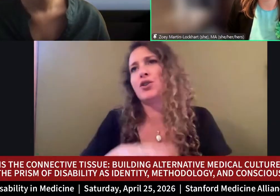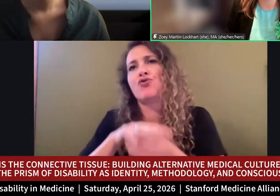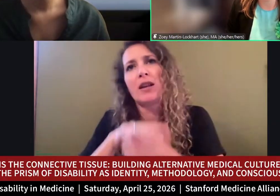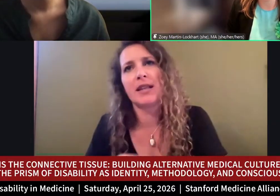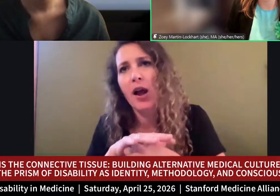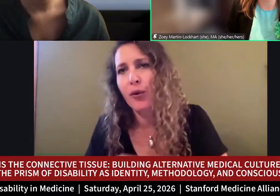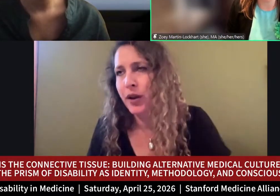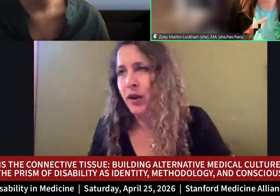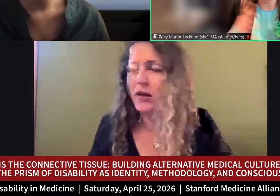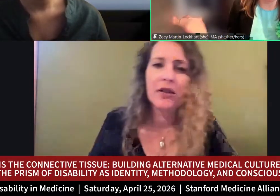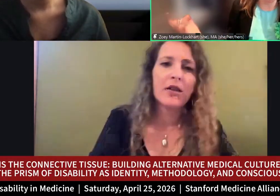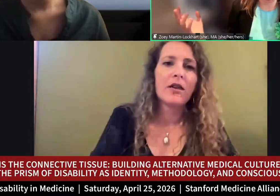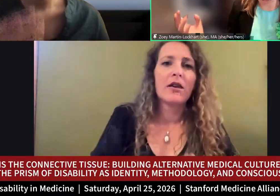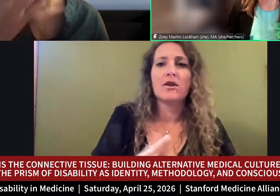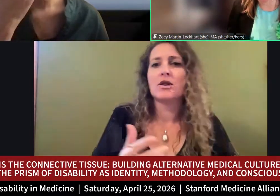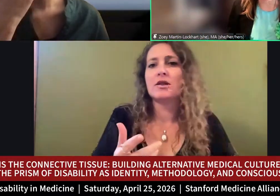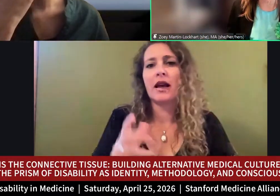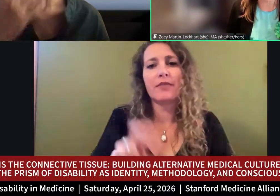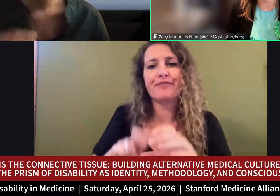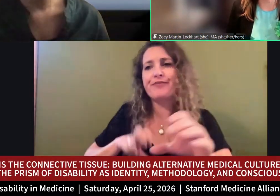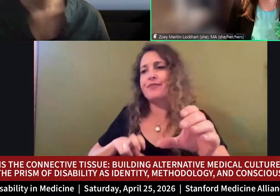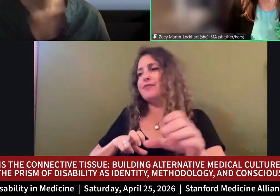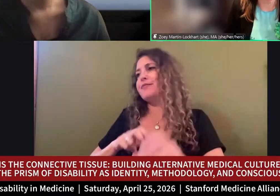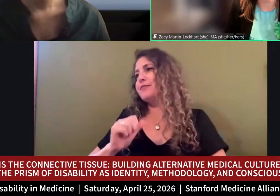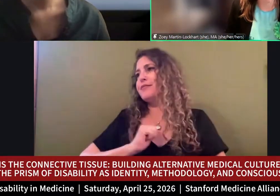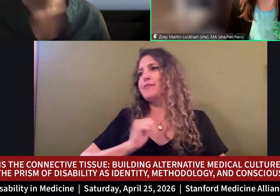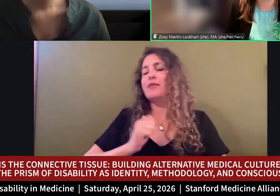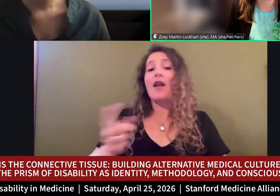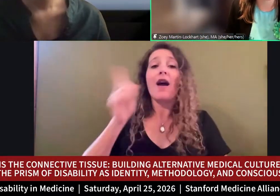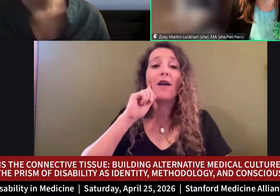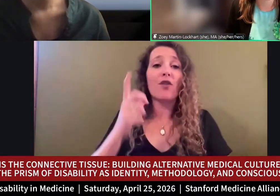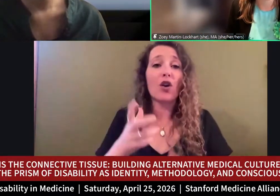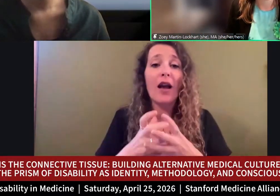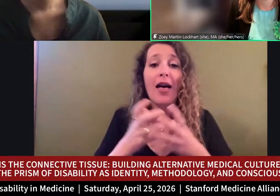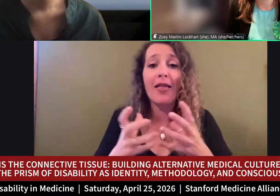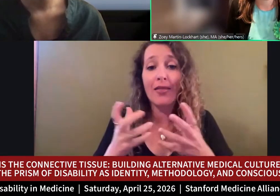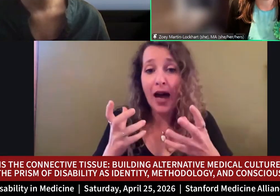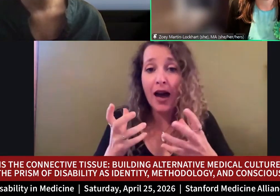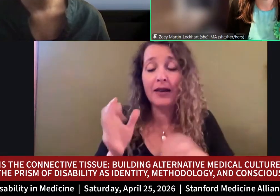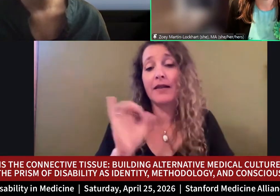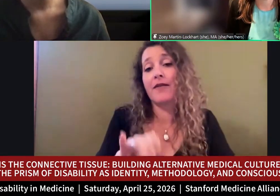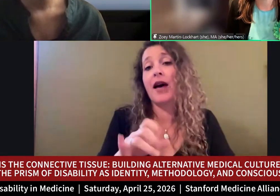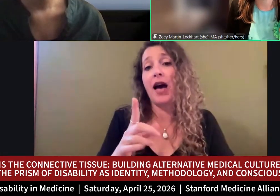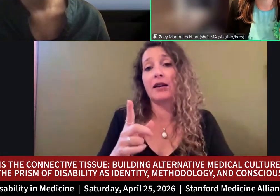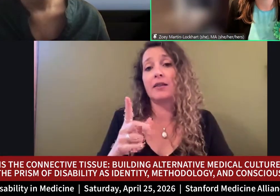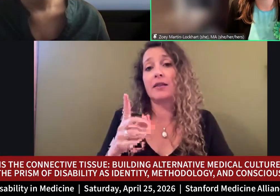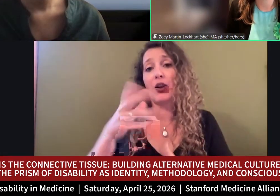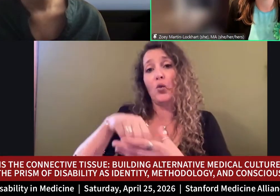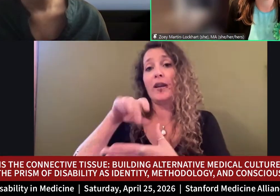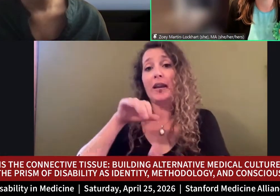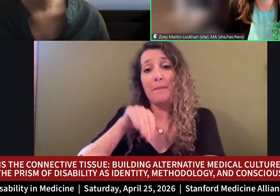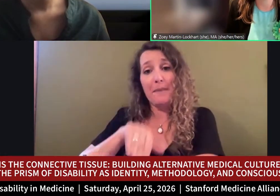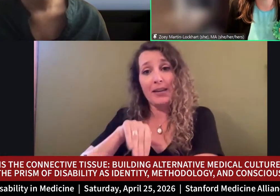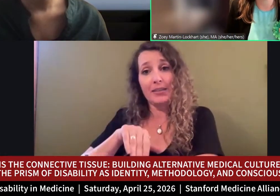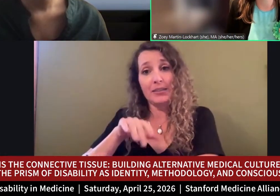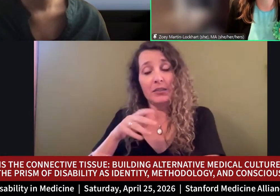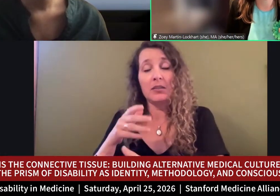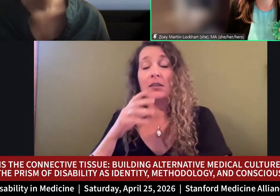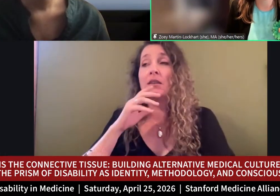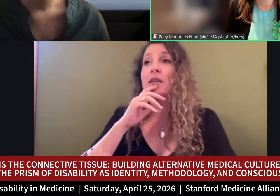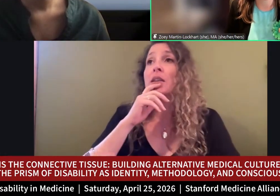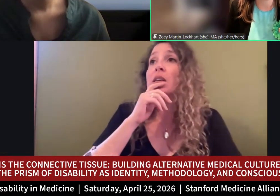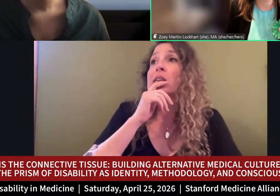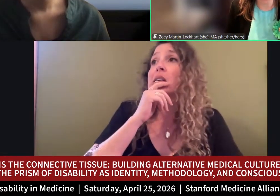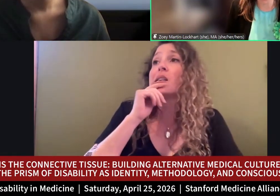and sort of separate themselves. And I've heard a lot of that in medicine. And I found that when I've shown up